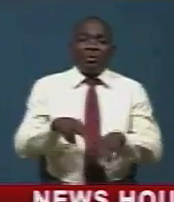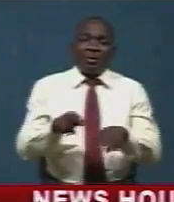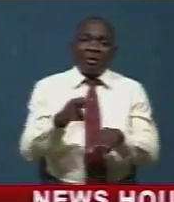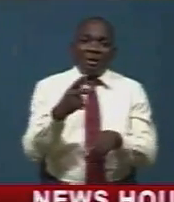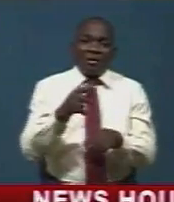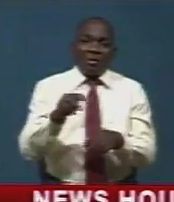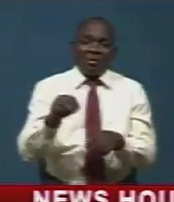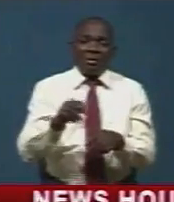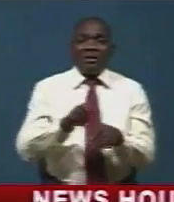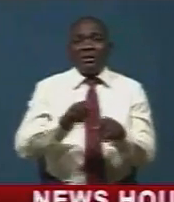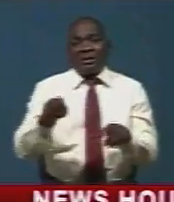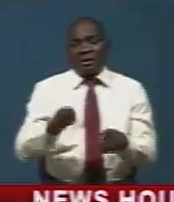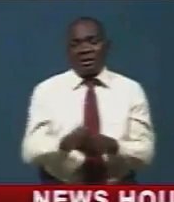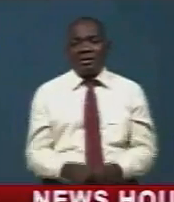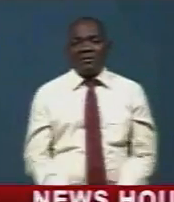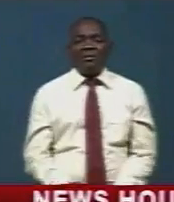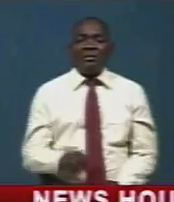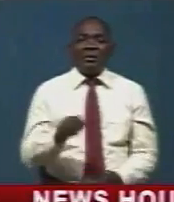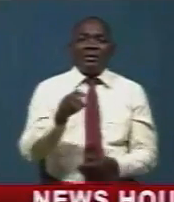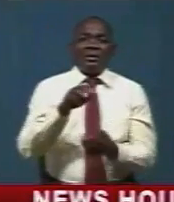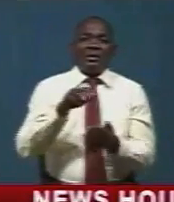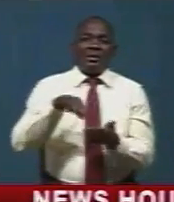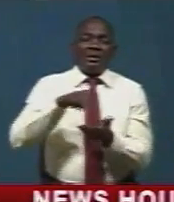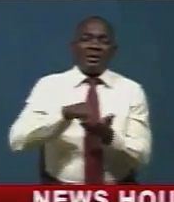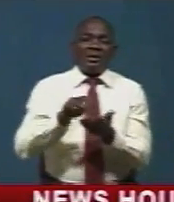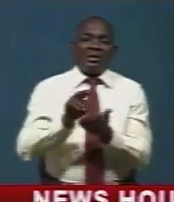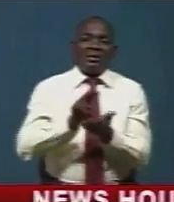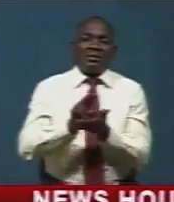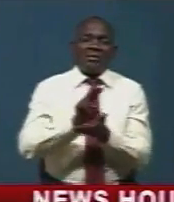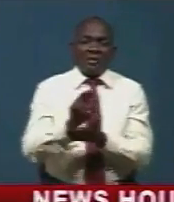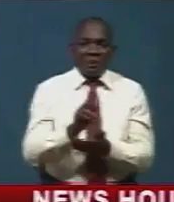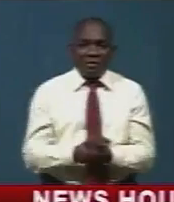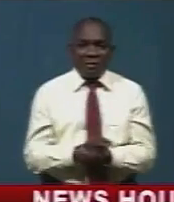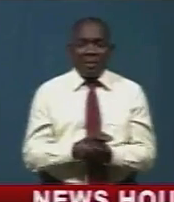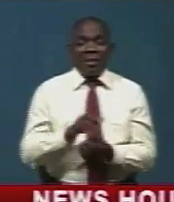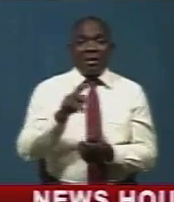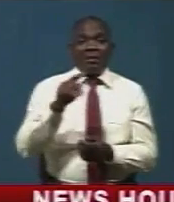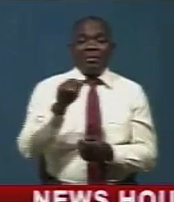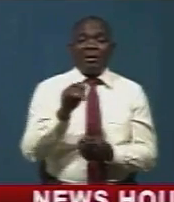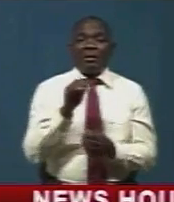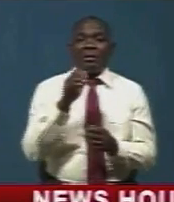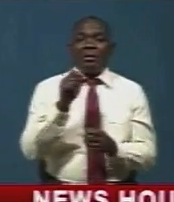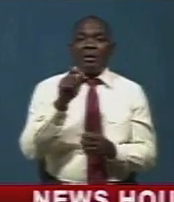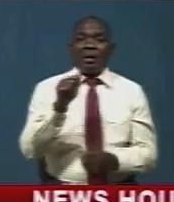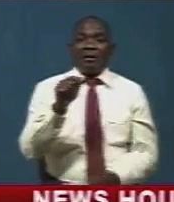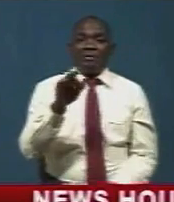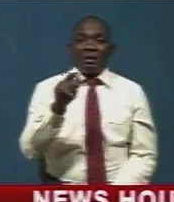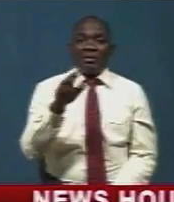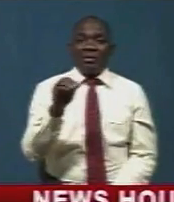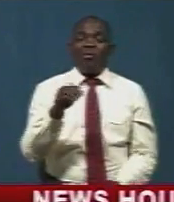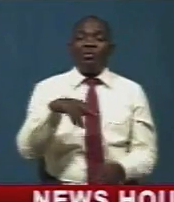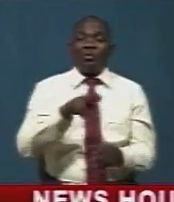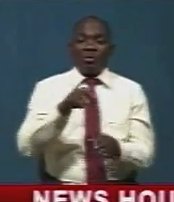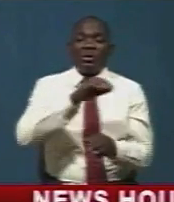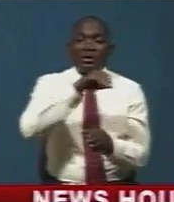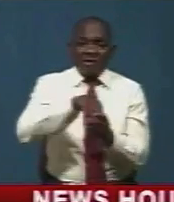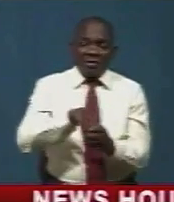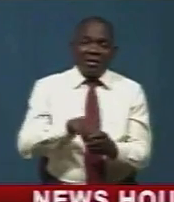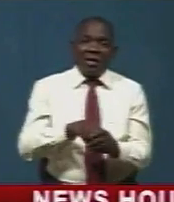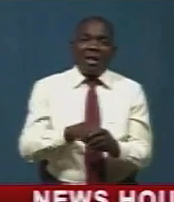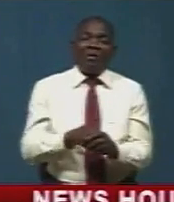3 kilometers east of the Central University intersection. The Tema Flower Road is part of the Trans-West Africa